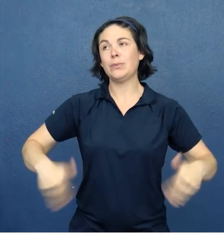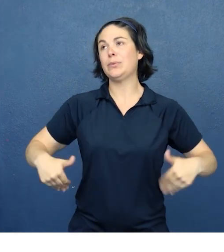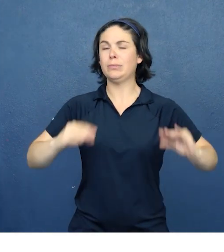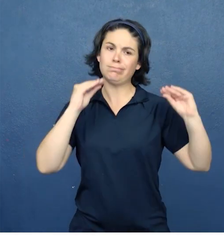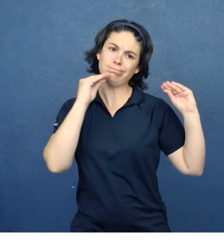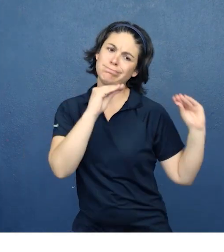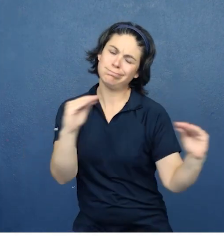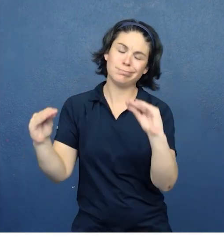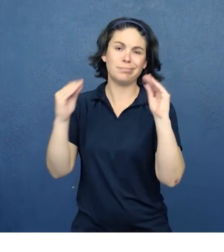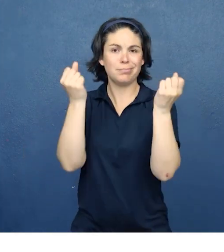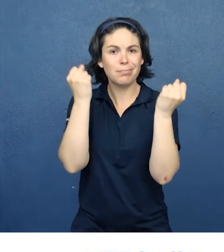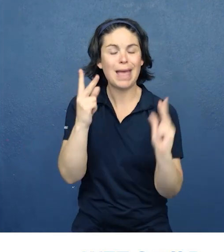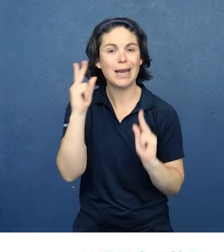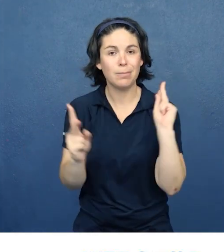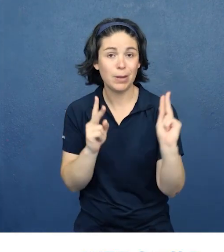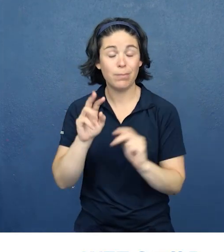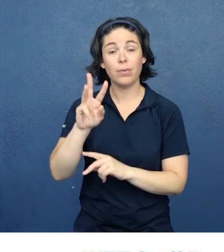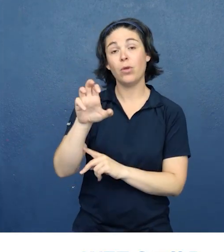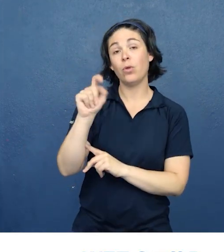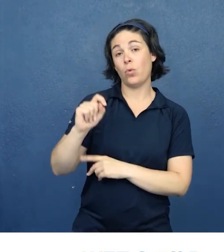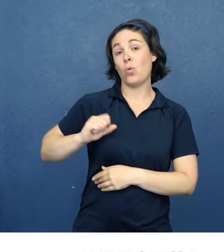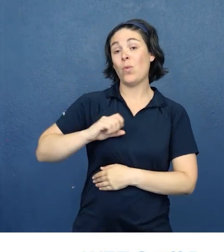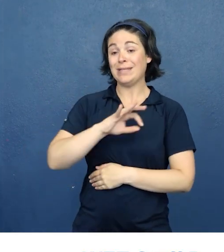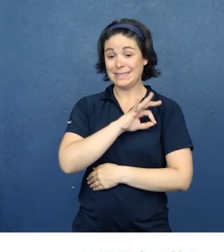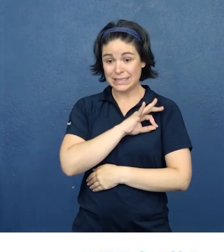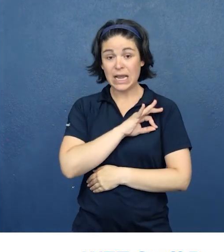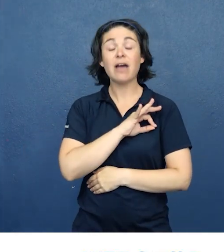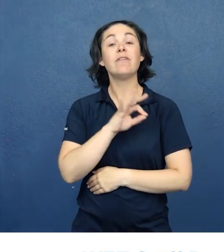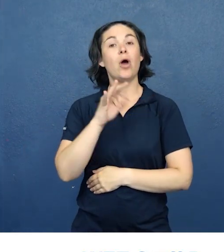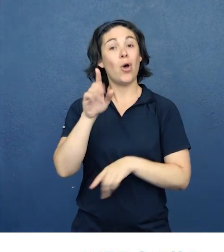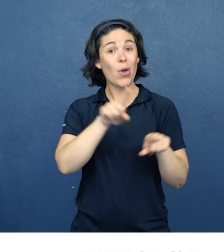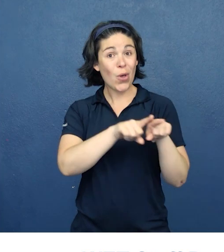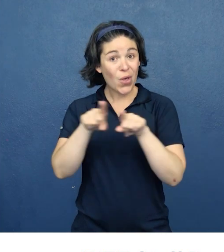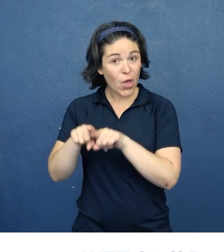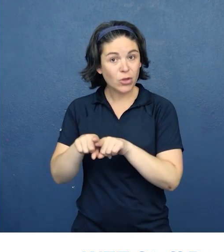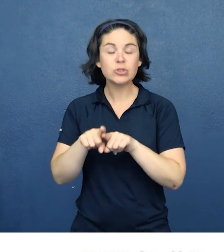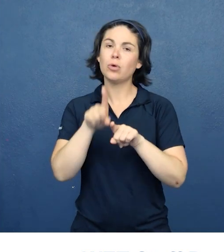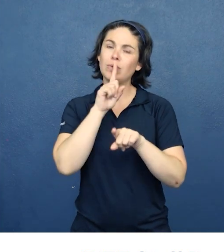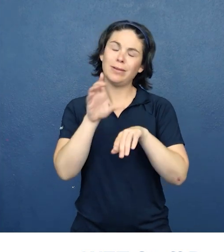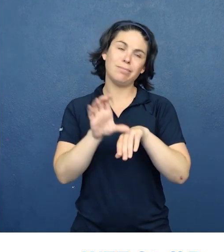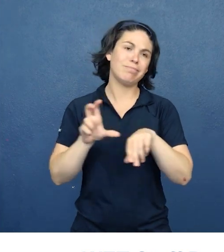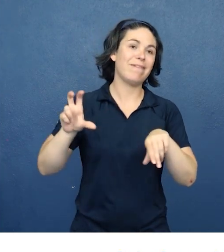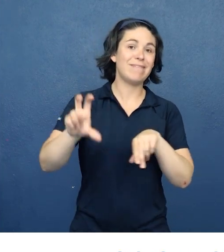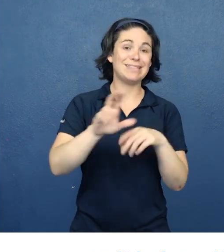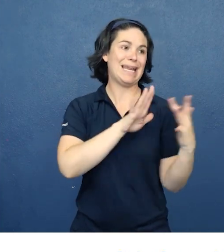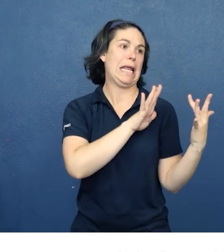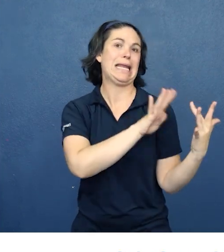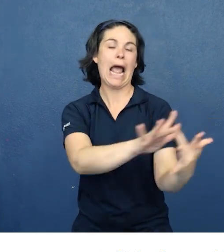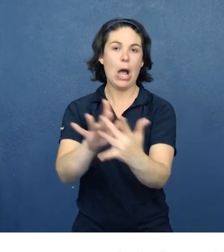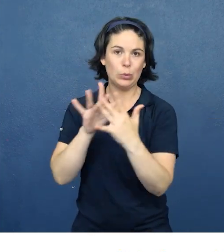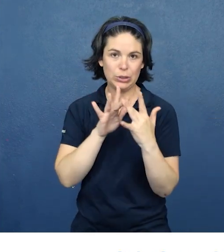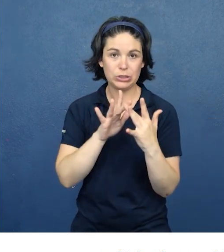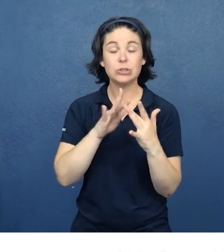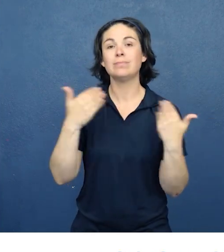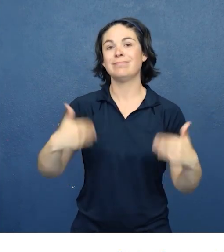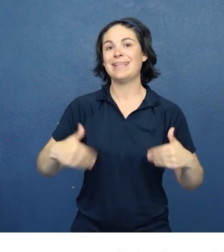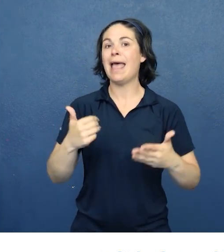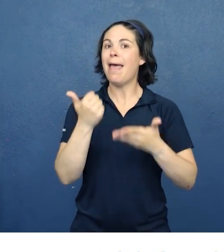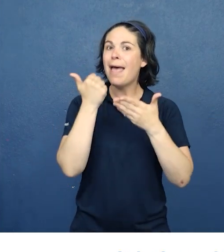were educated. WET Staff Development Officer over Education is also invested in outreach, as it helps with